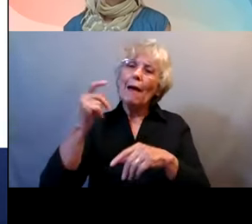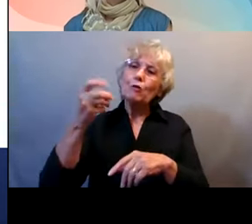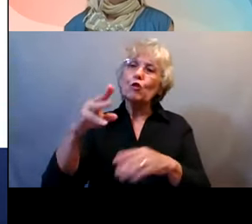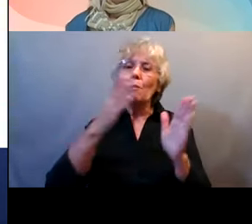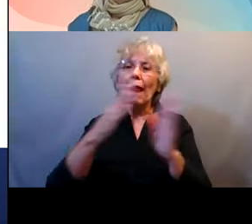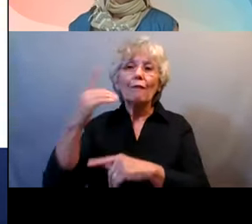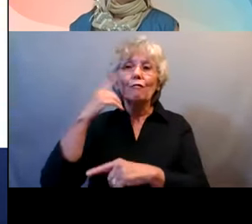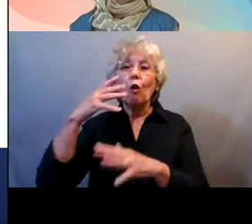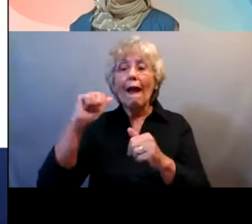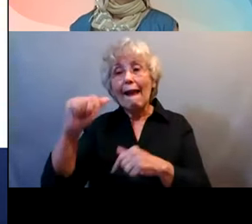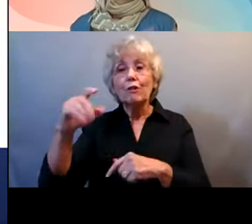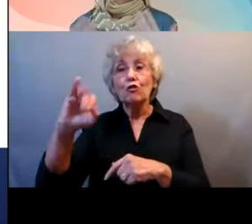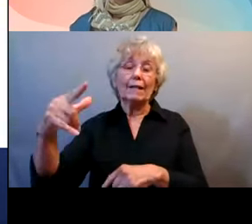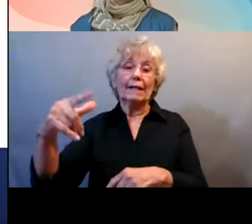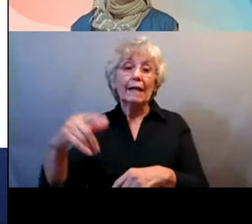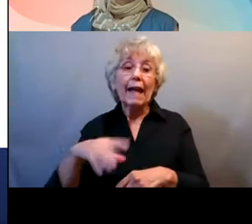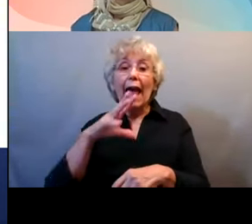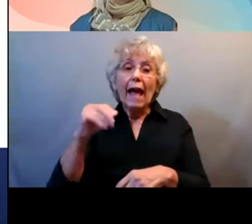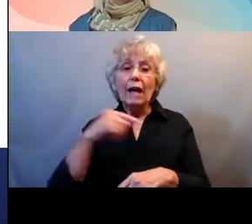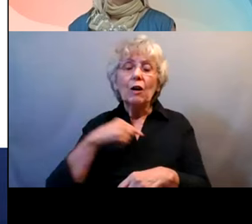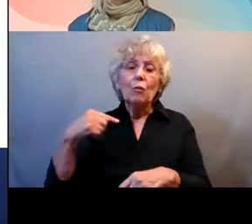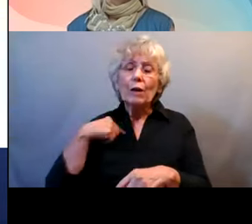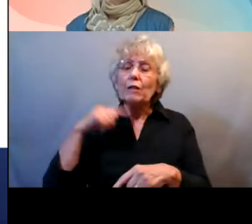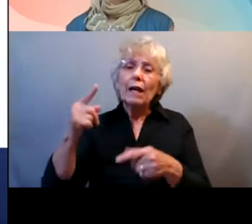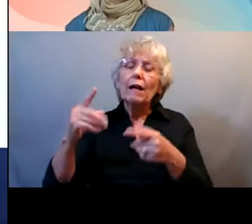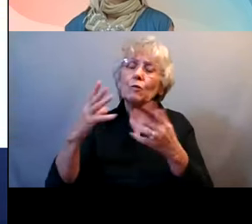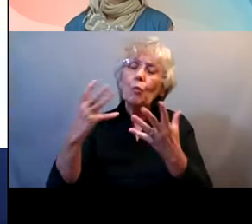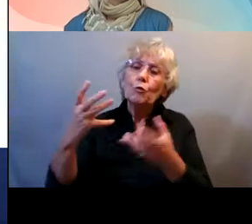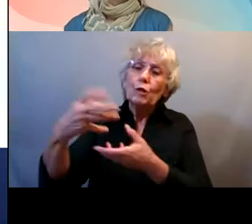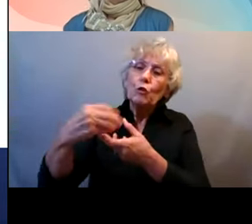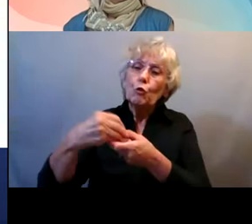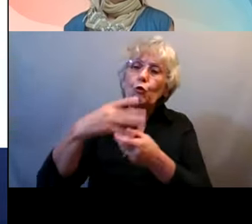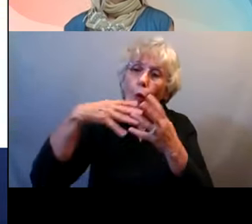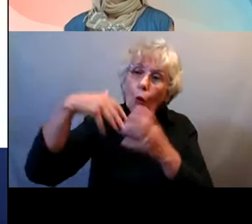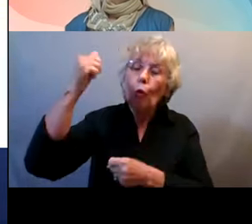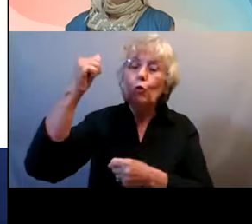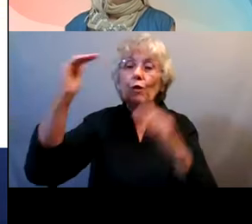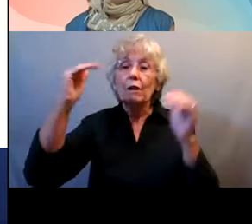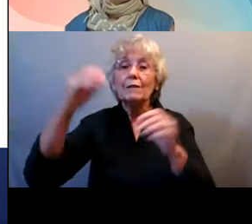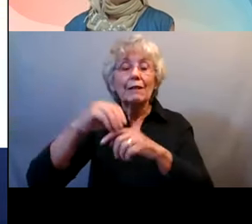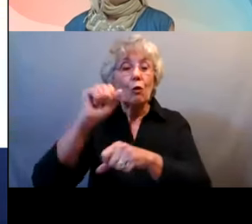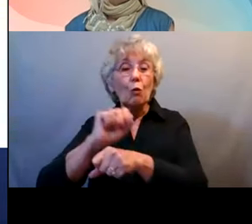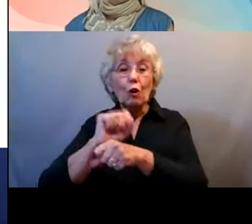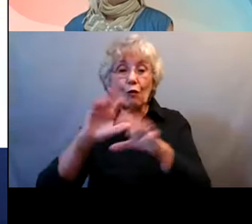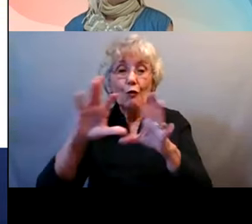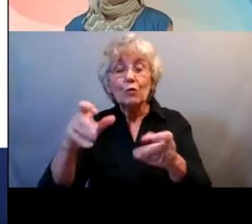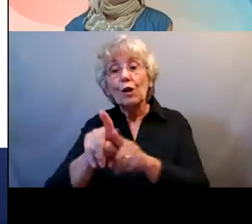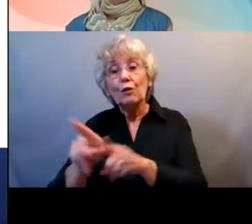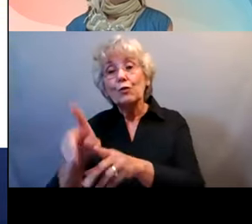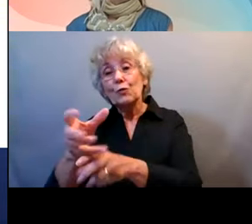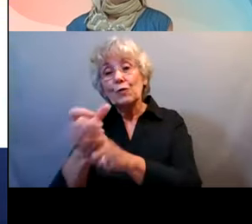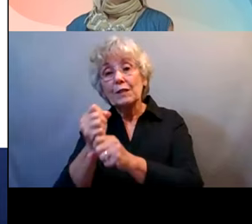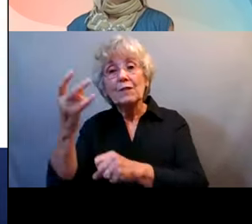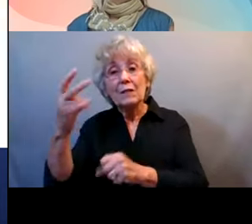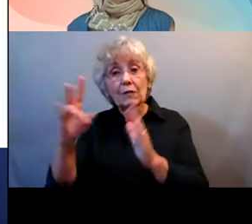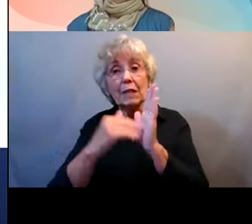Board and just discuss the inclusion of older adults in the workforce. And we also received a